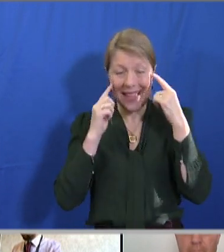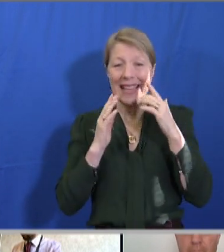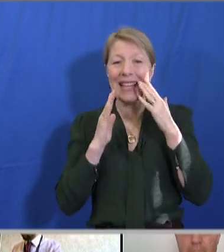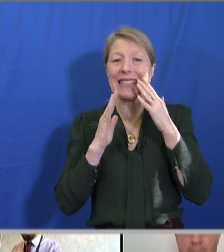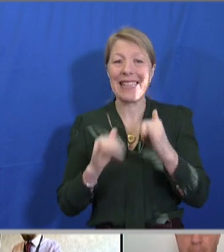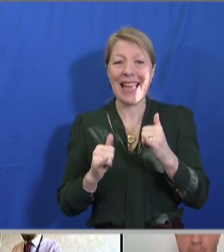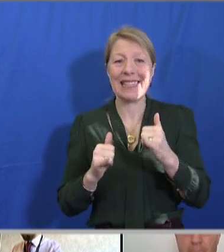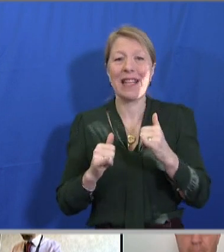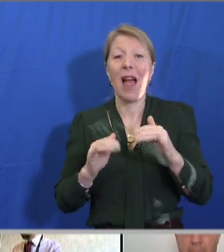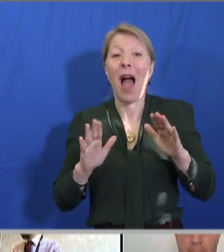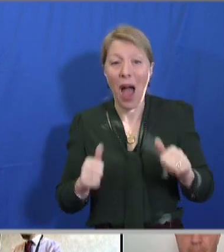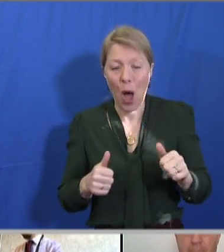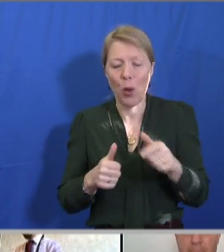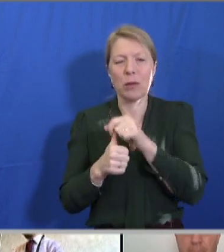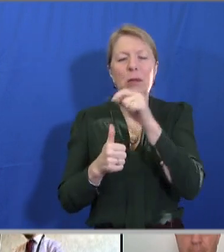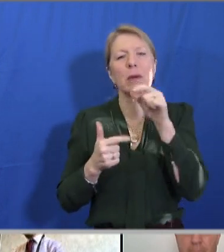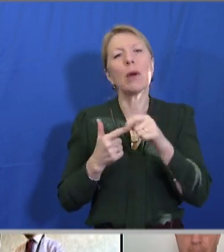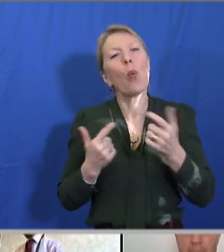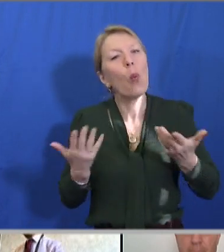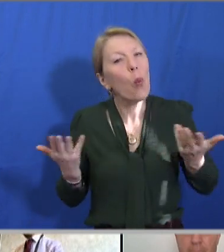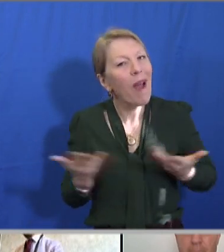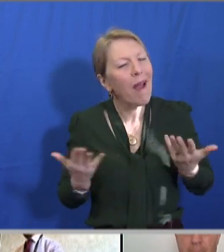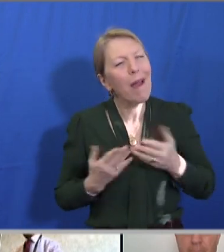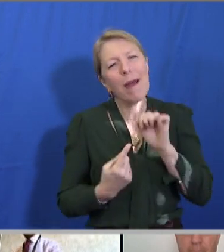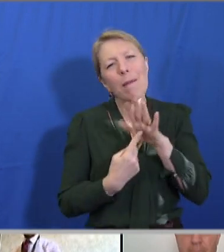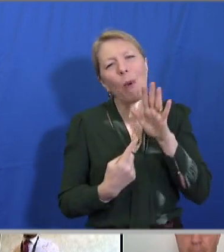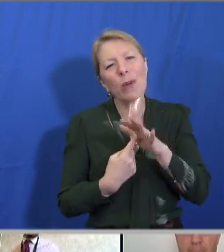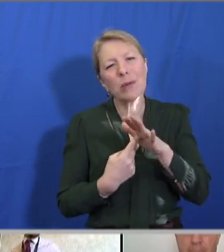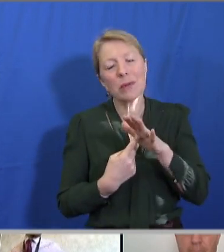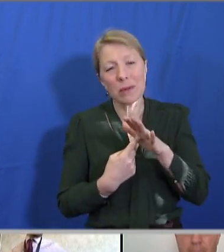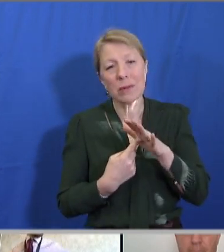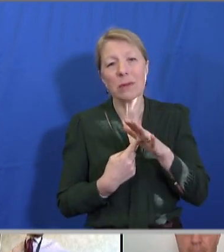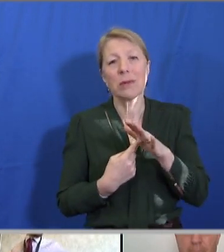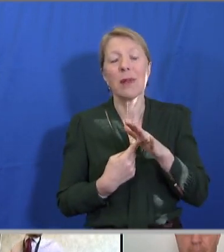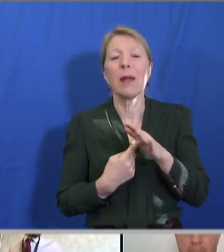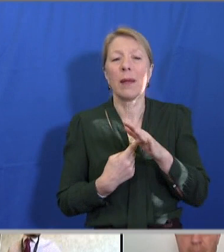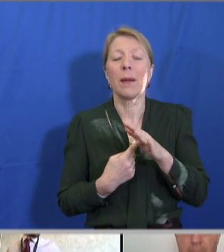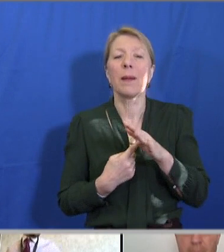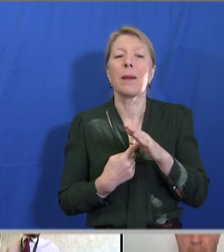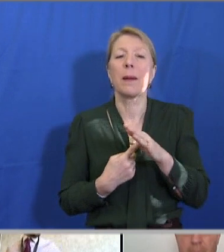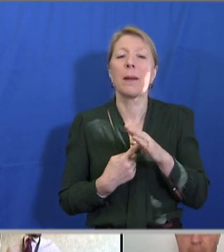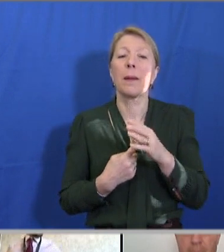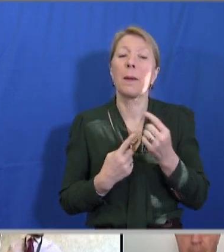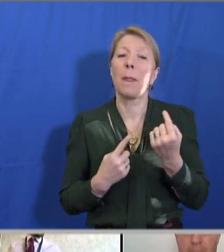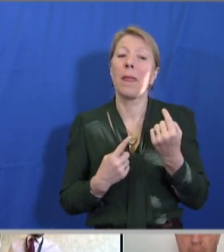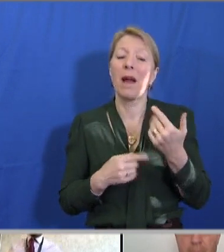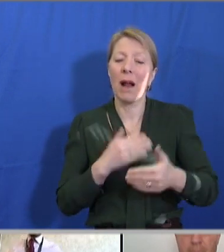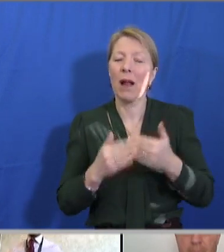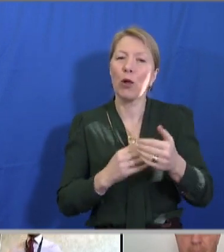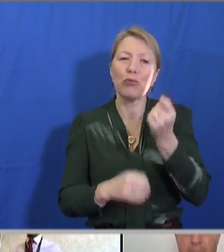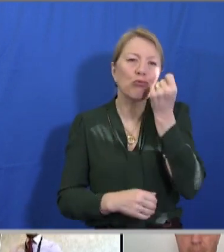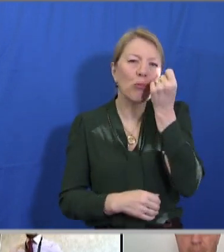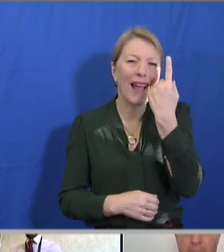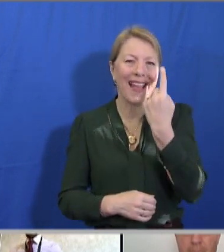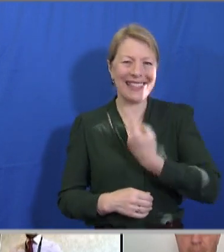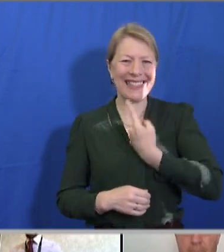And by whom as well. So it's actually, rather than self-testing was a very effective measure that we brought in, but it's not accessible